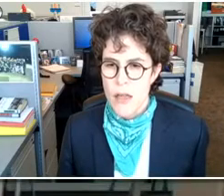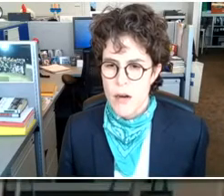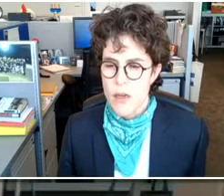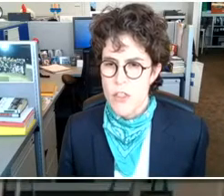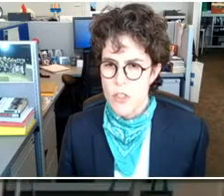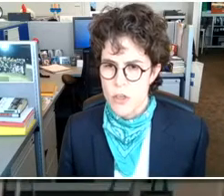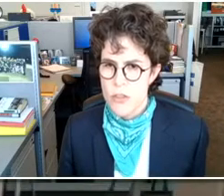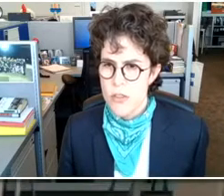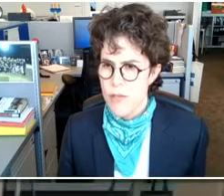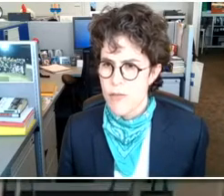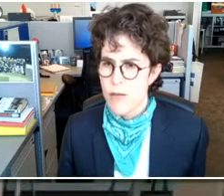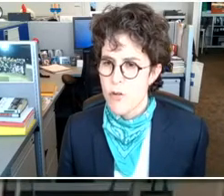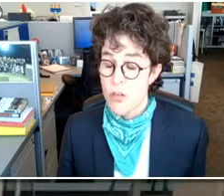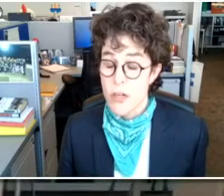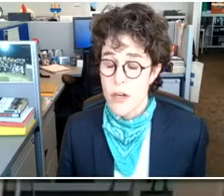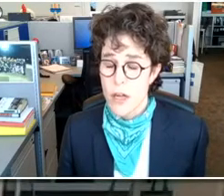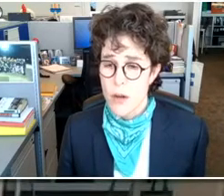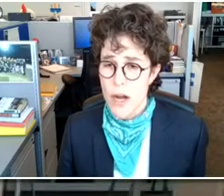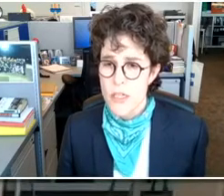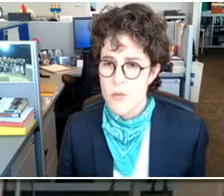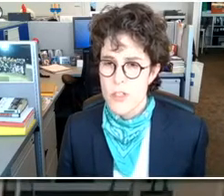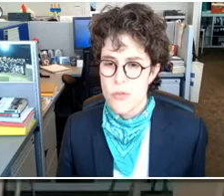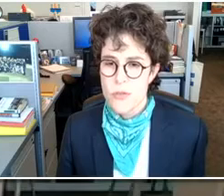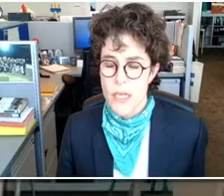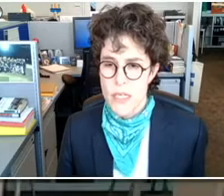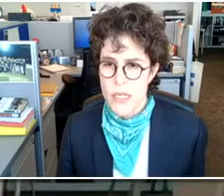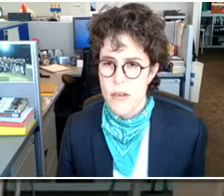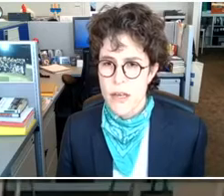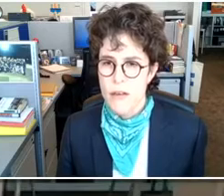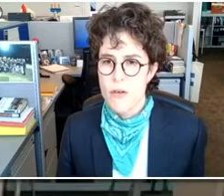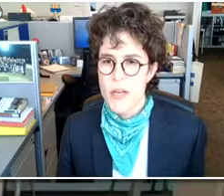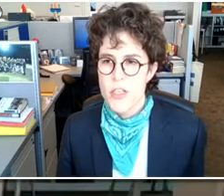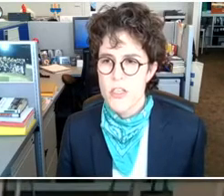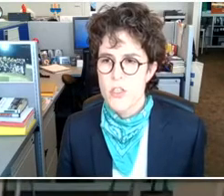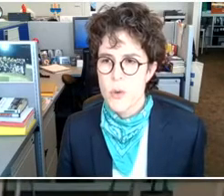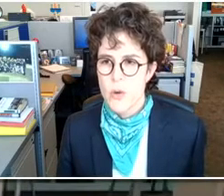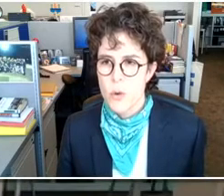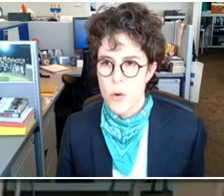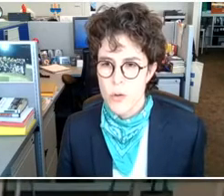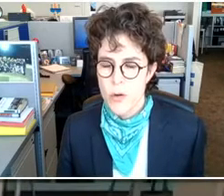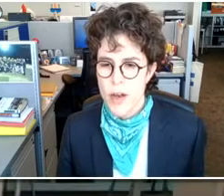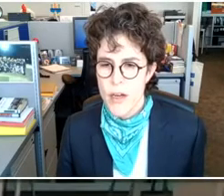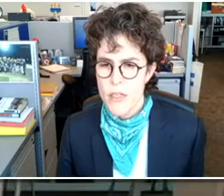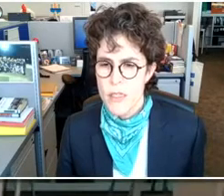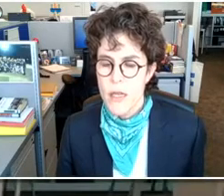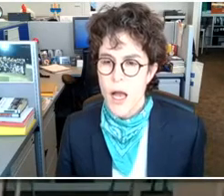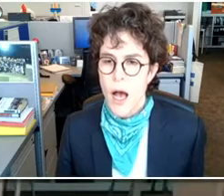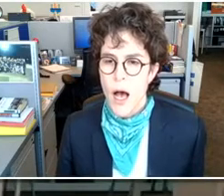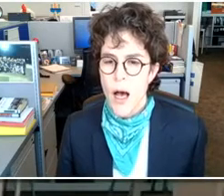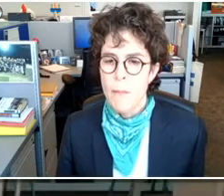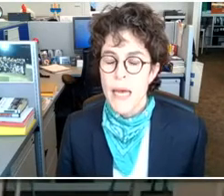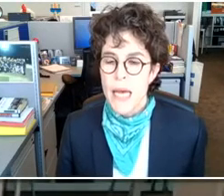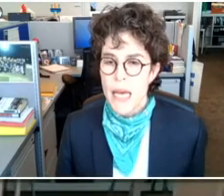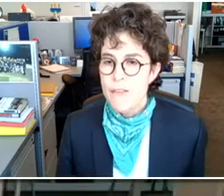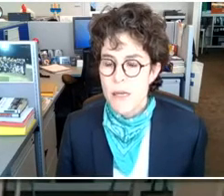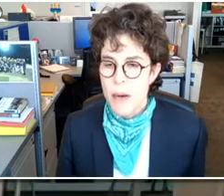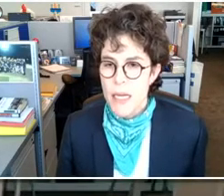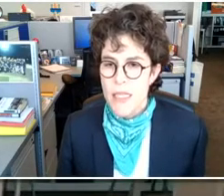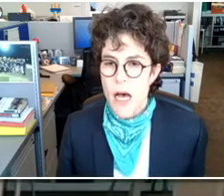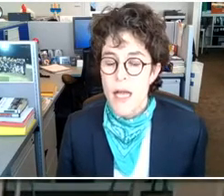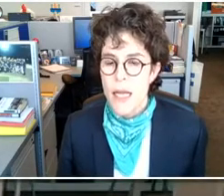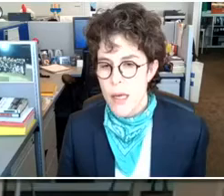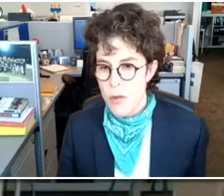DSS has stood up isolation capacity um we talked about that in some in great extent last week at a DHS hearing on the